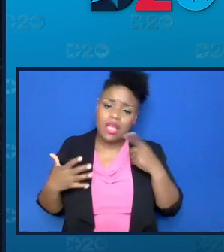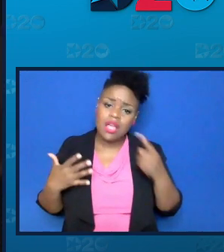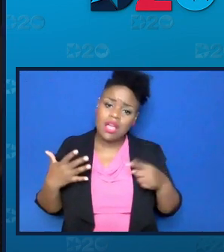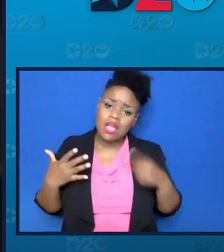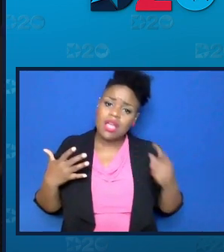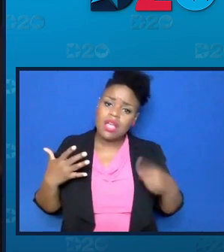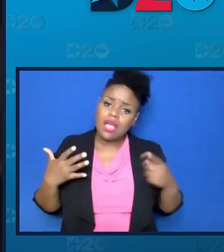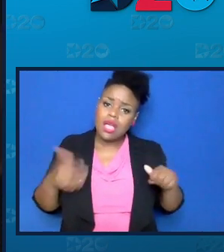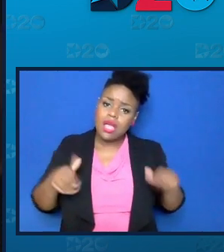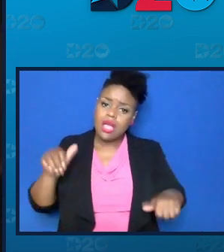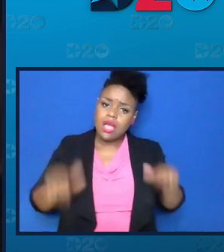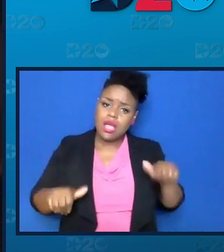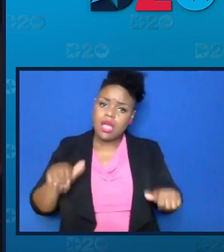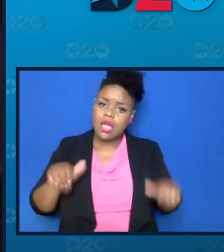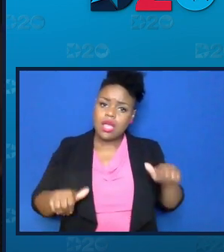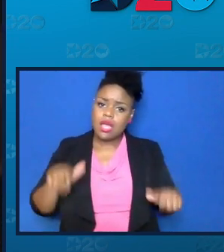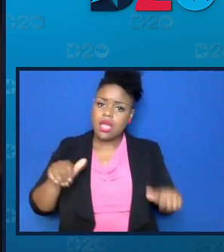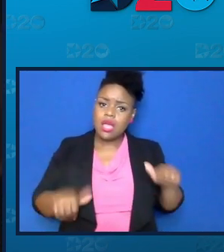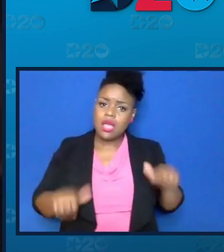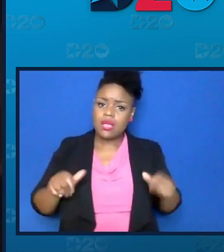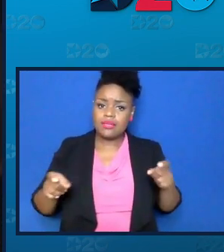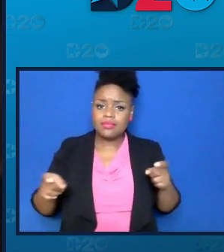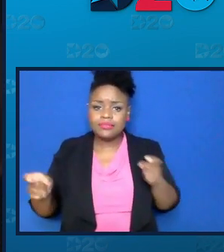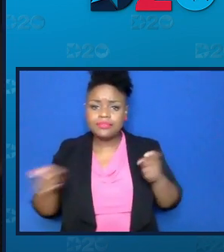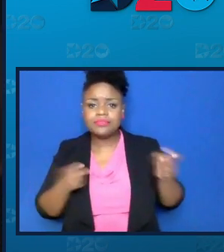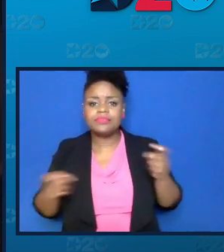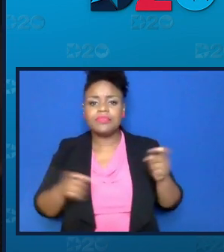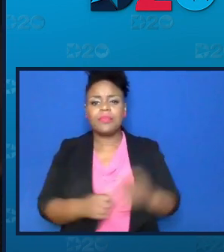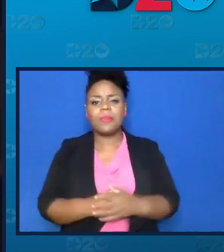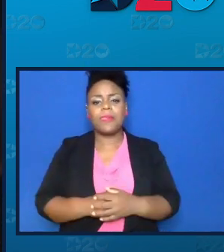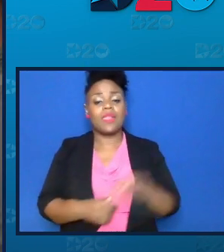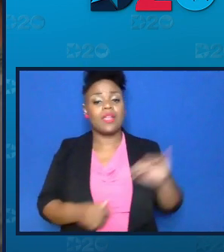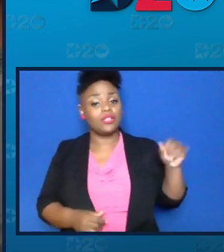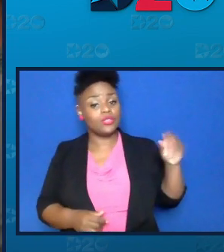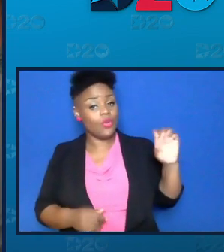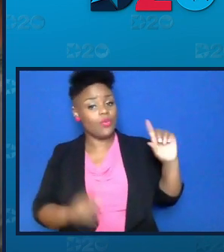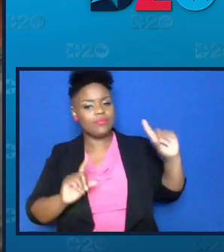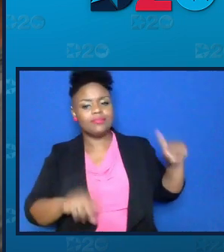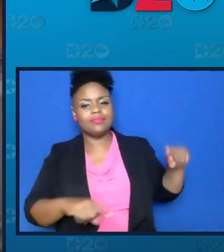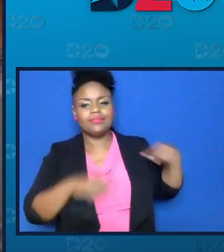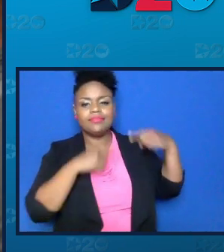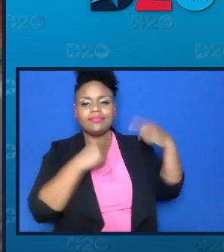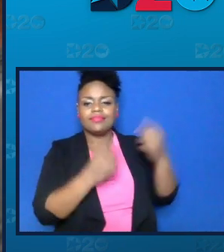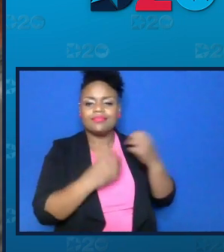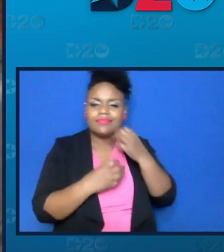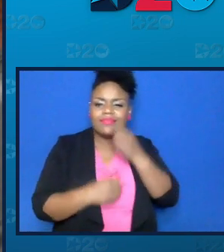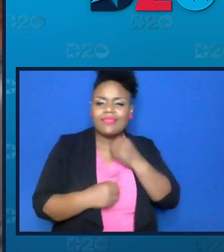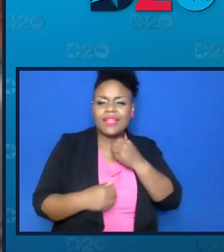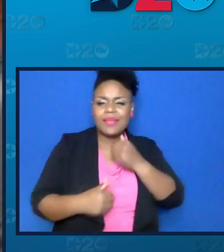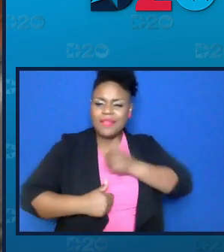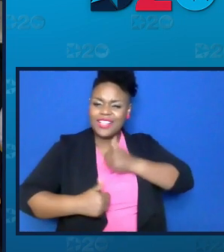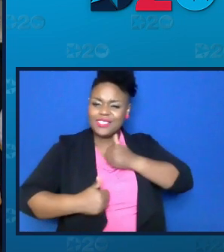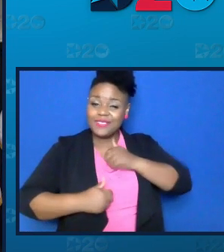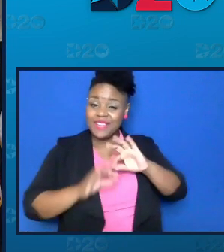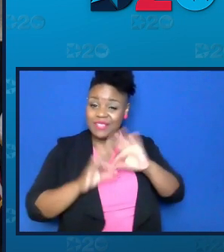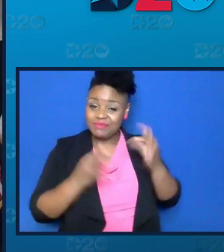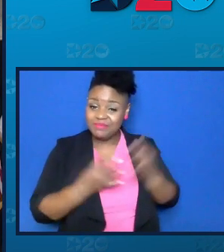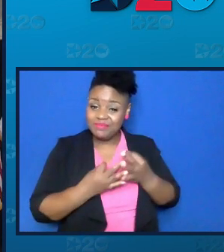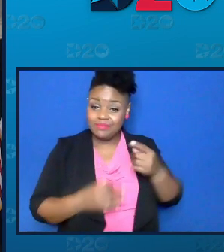You know, Joe has always cared about military families. They've been through so